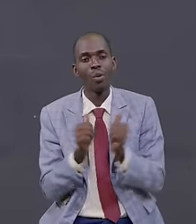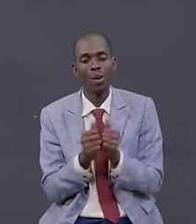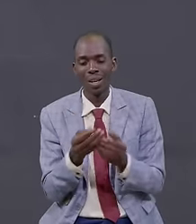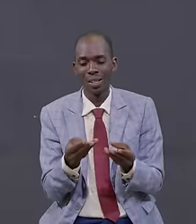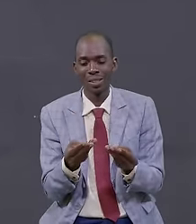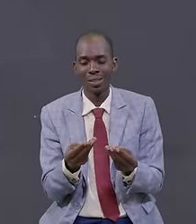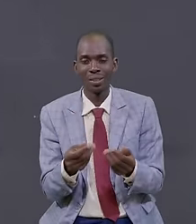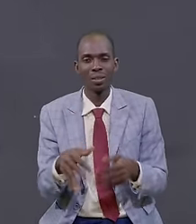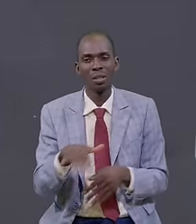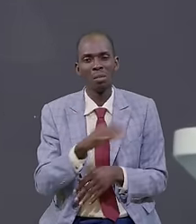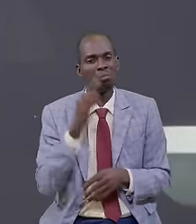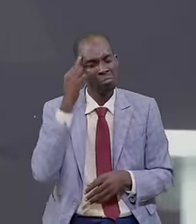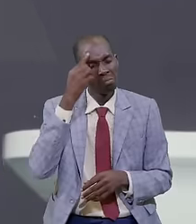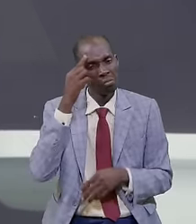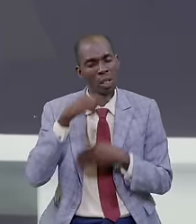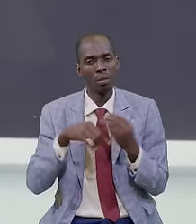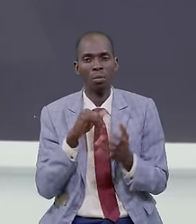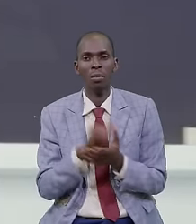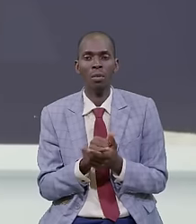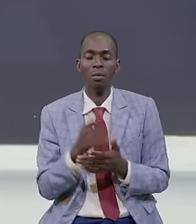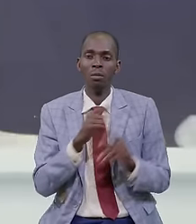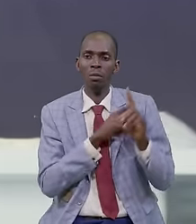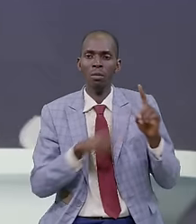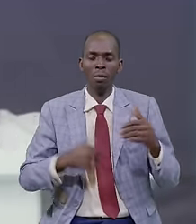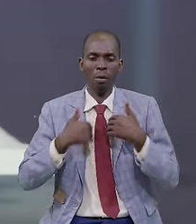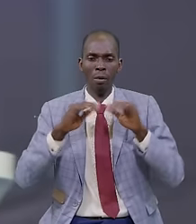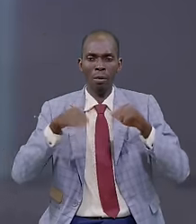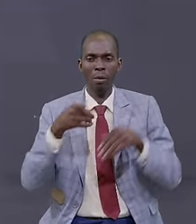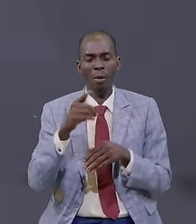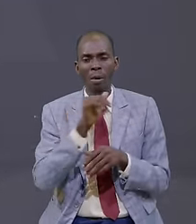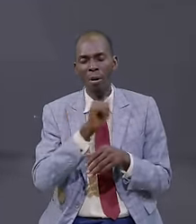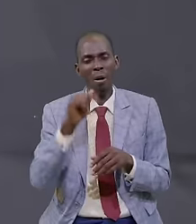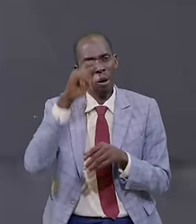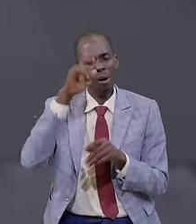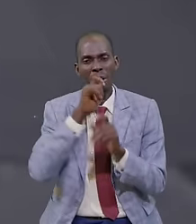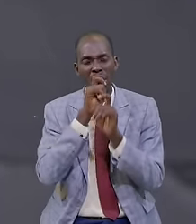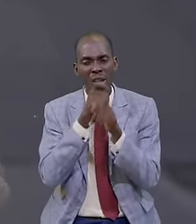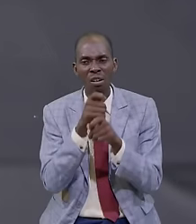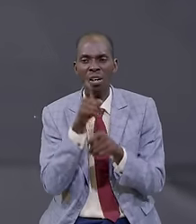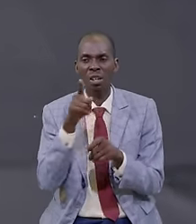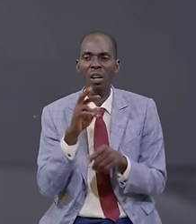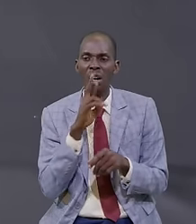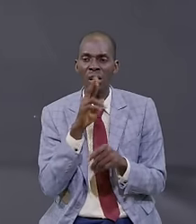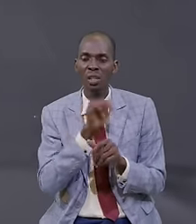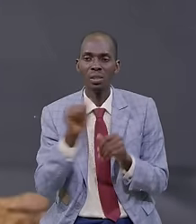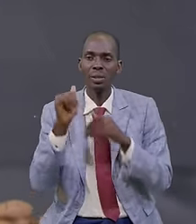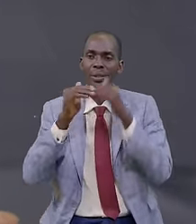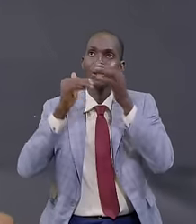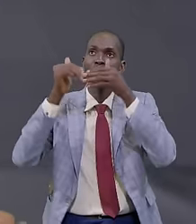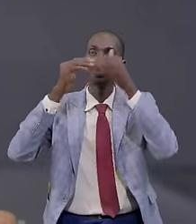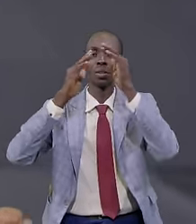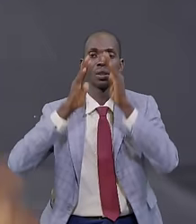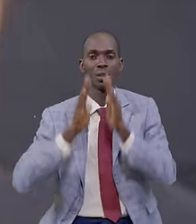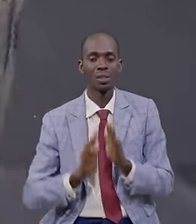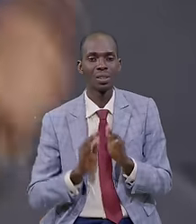that. The Lord has given you a gift. You'll be a constructor. You'll be a builder. And in